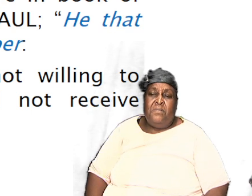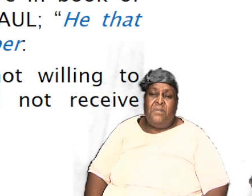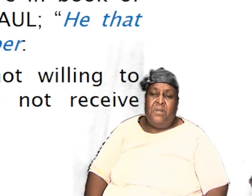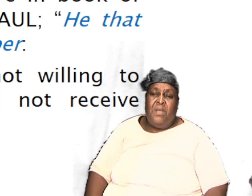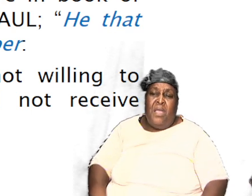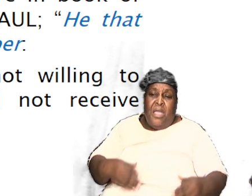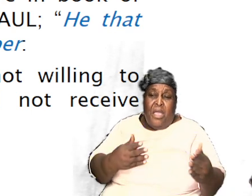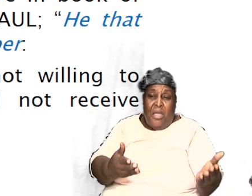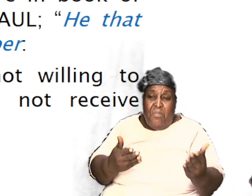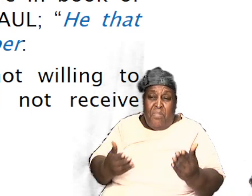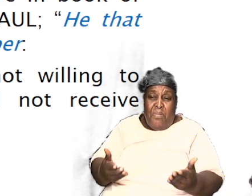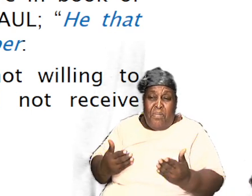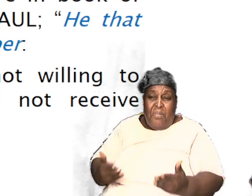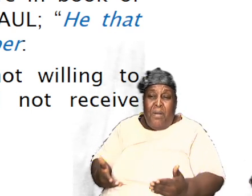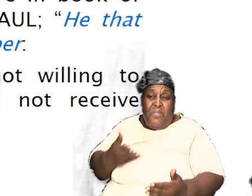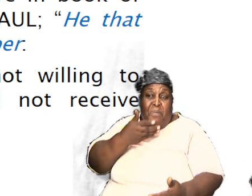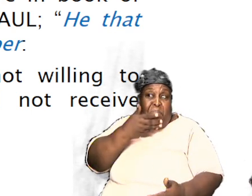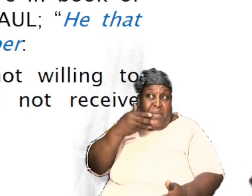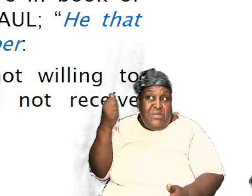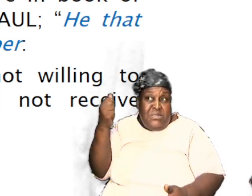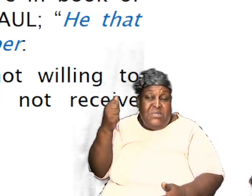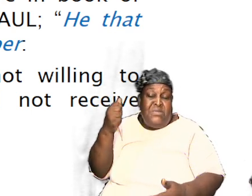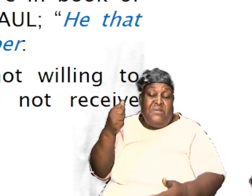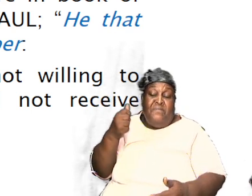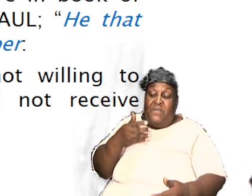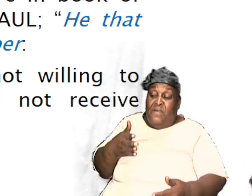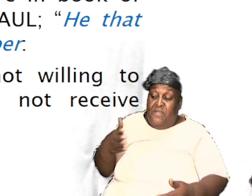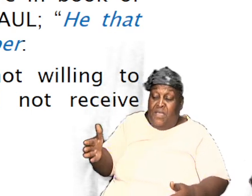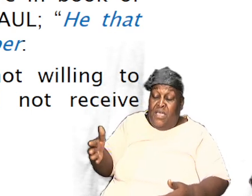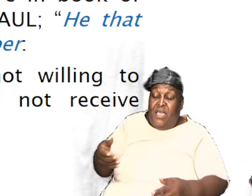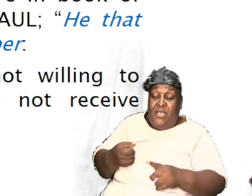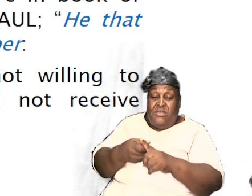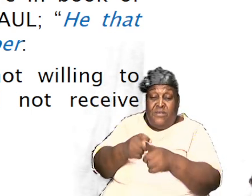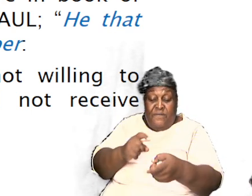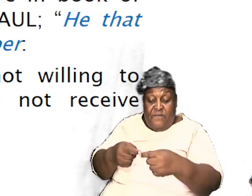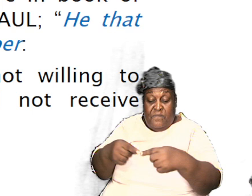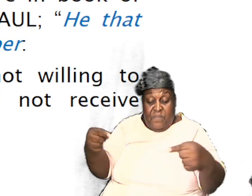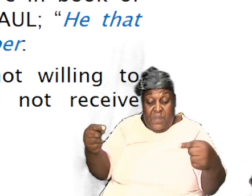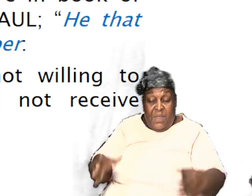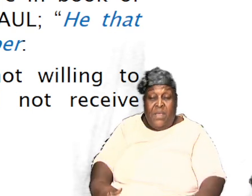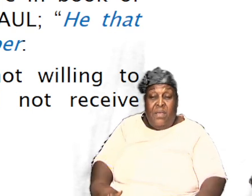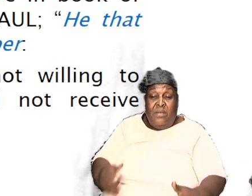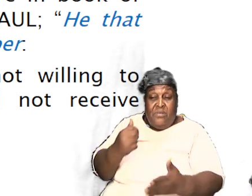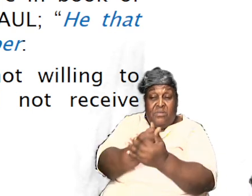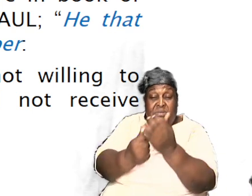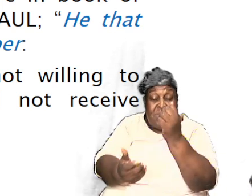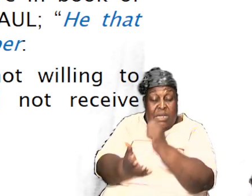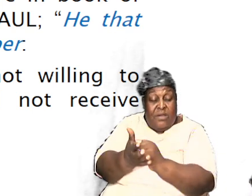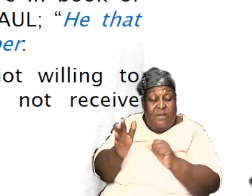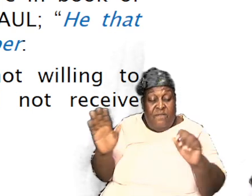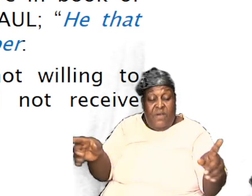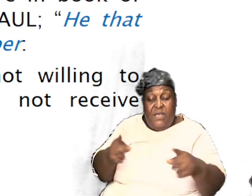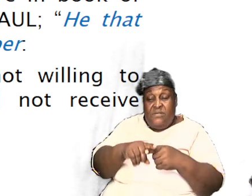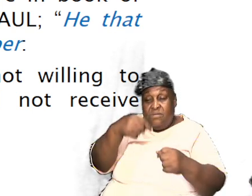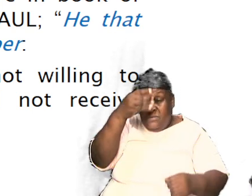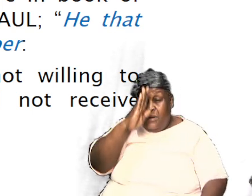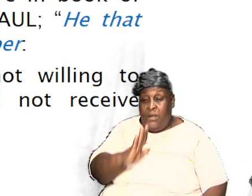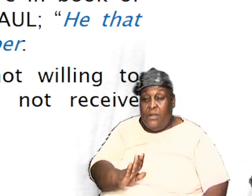that brought the dead of the spoils from the Amalekites to sacrifice unto the Lord.